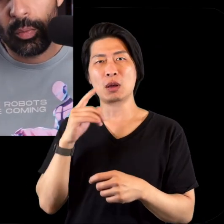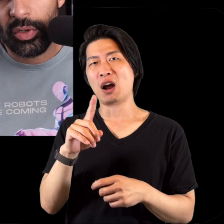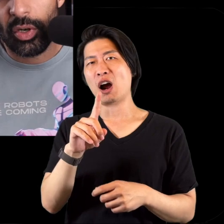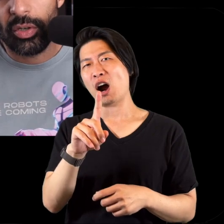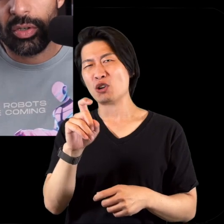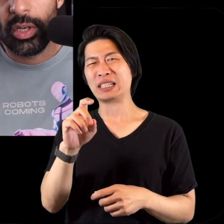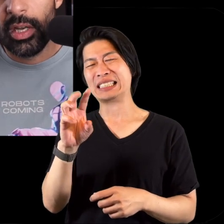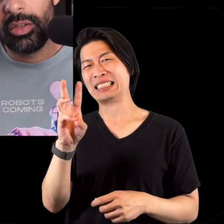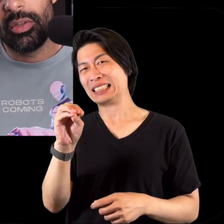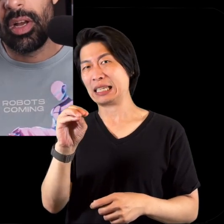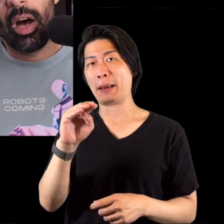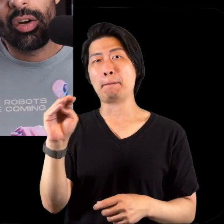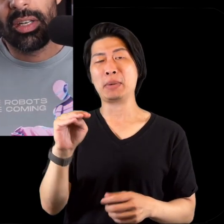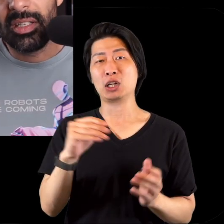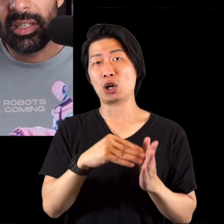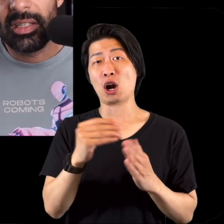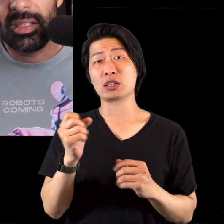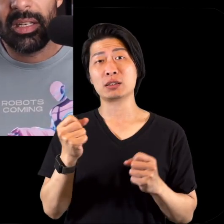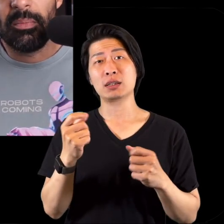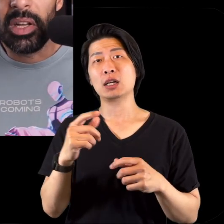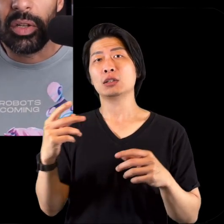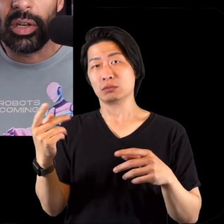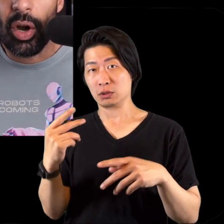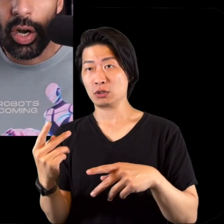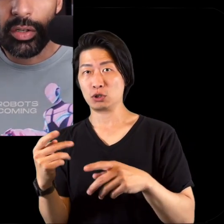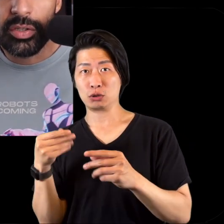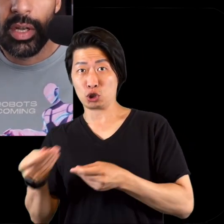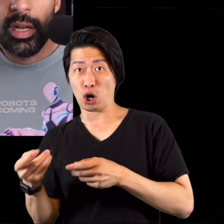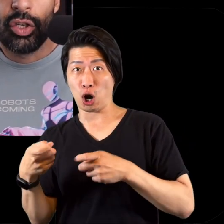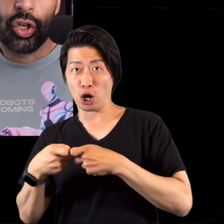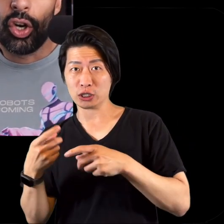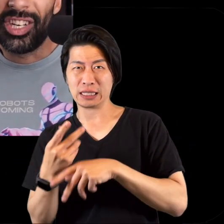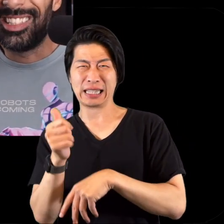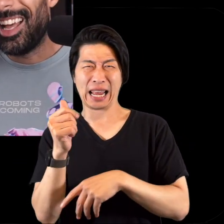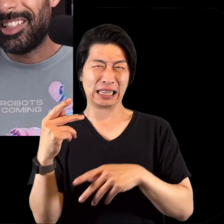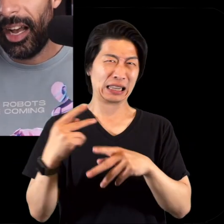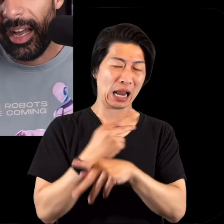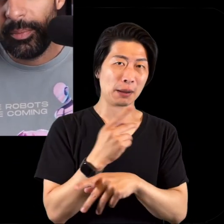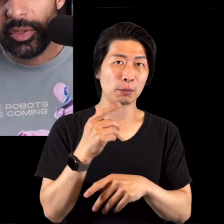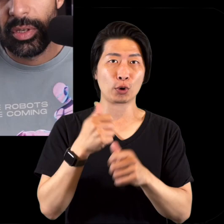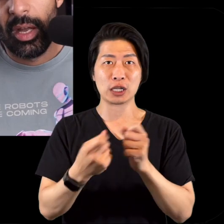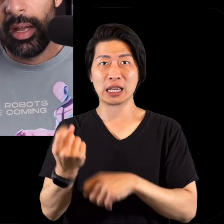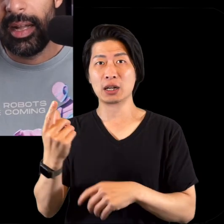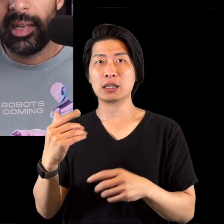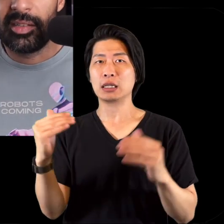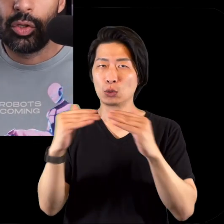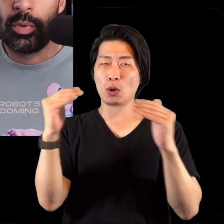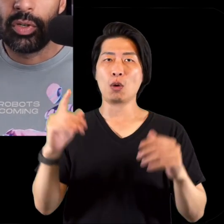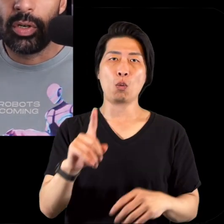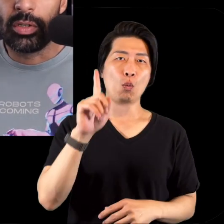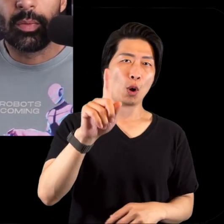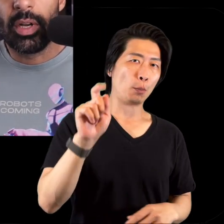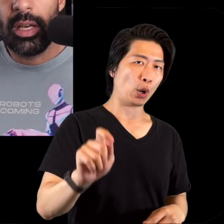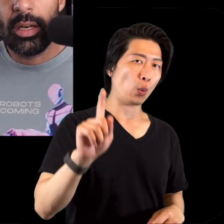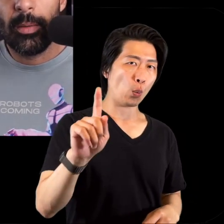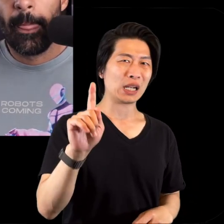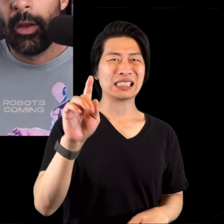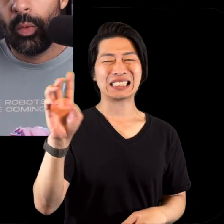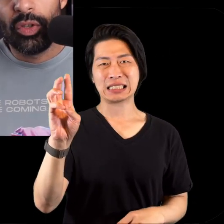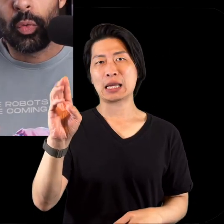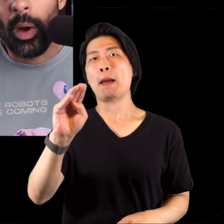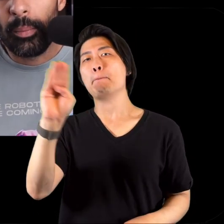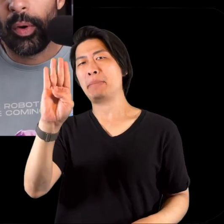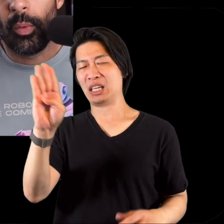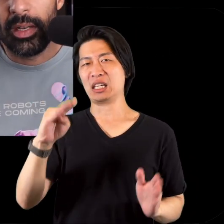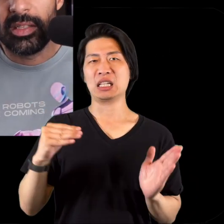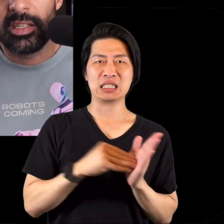Tesla superchargers. So it's 116 million cars charging 10 times at Tesla superchargers per year,